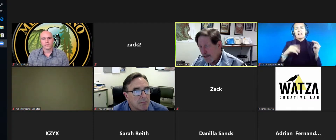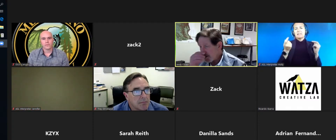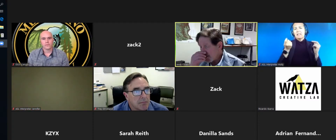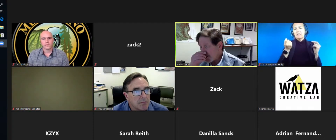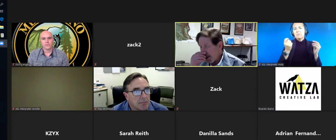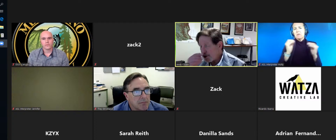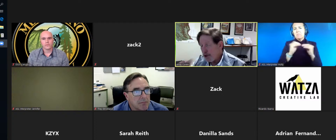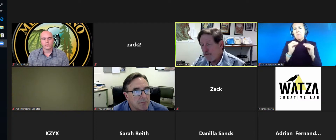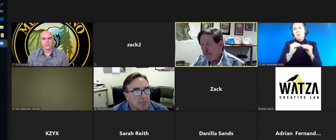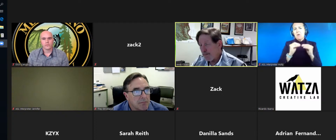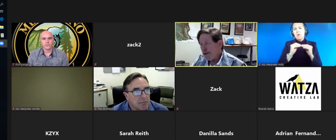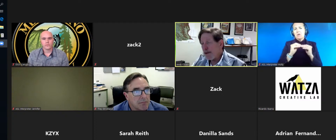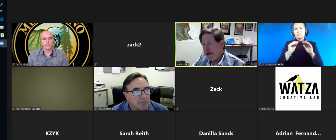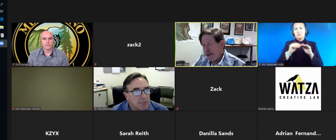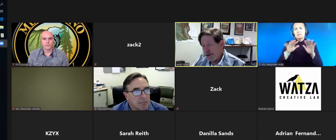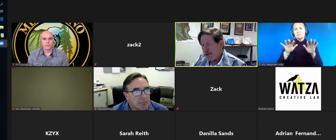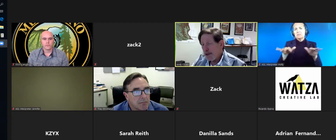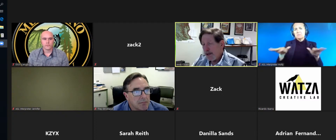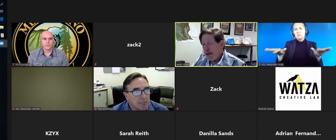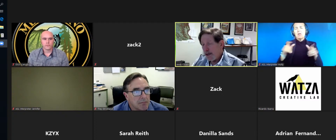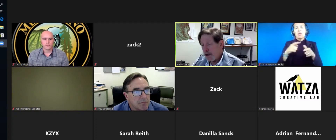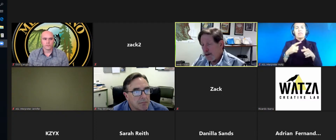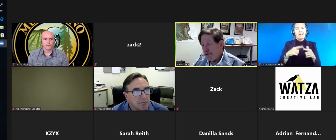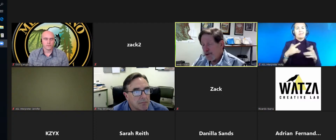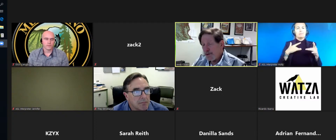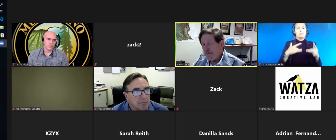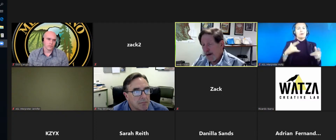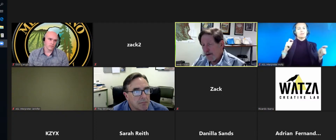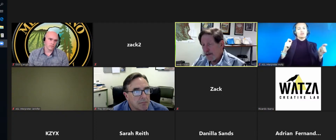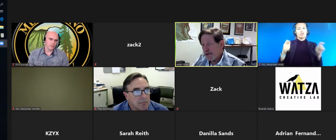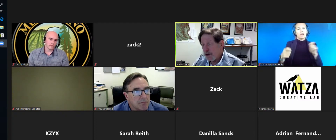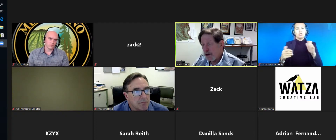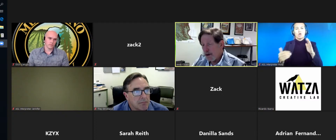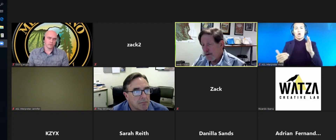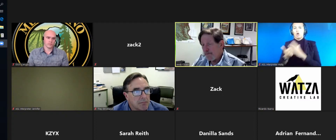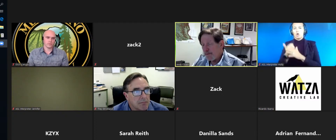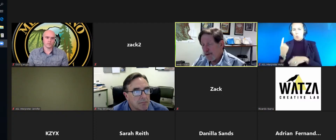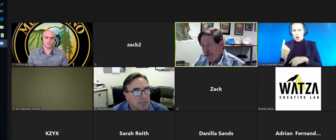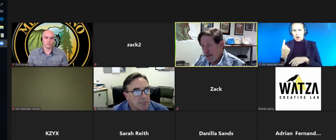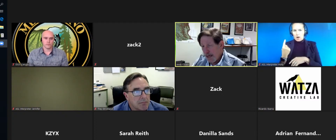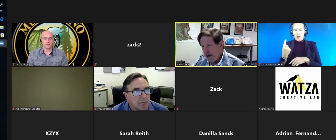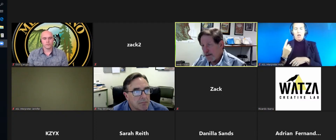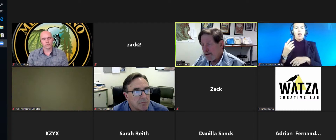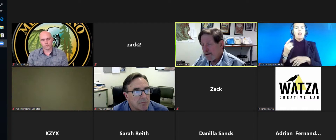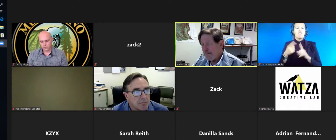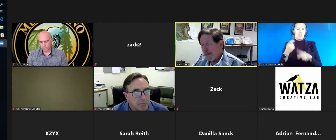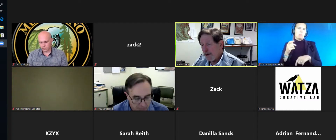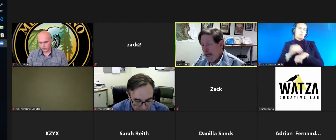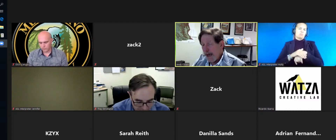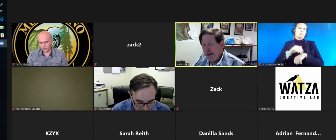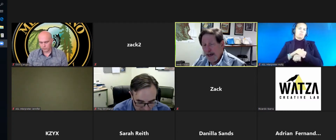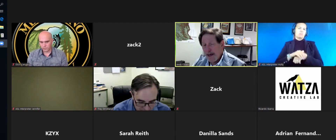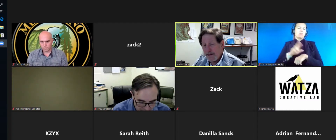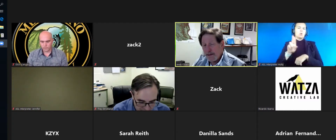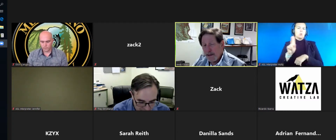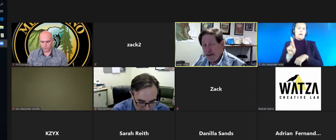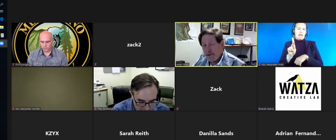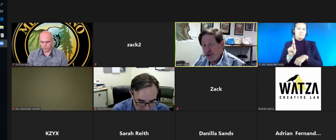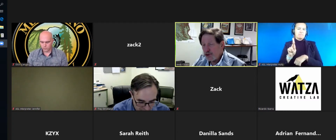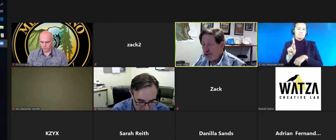and then it's changed over pretty much. The newer variants are from the UK. We have